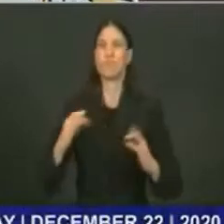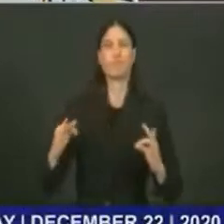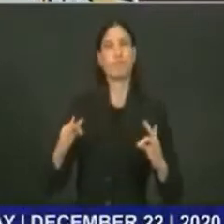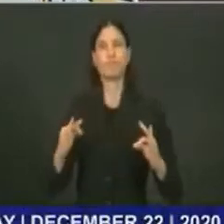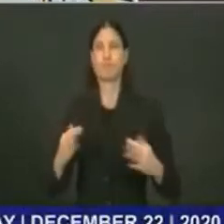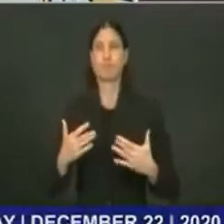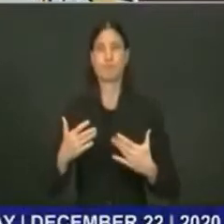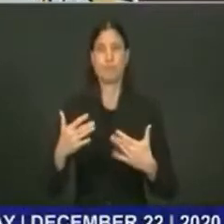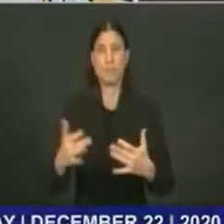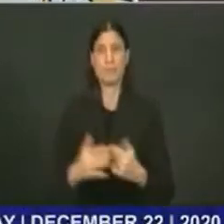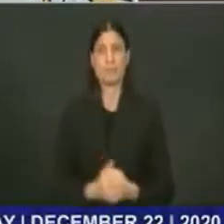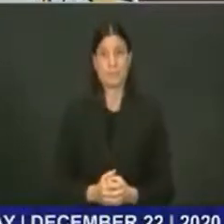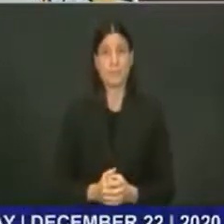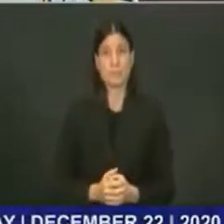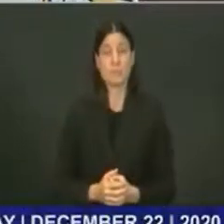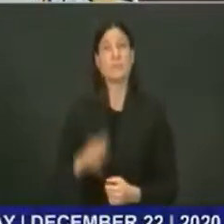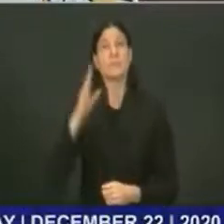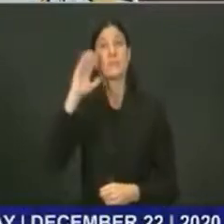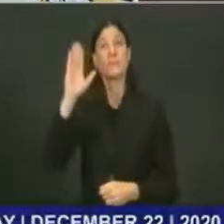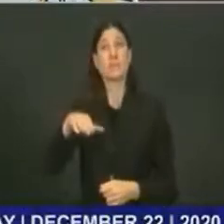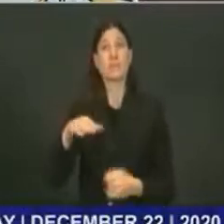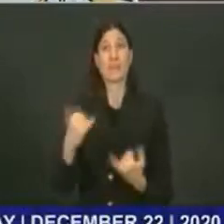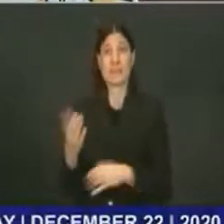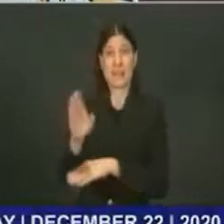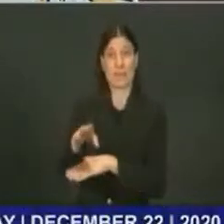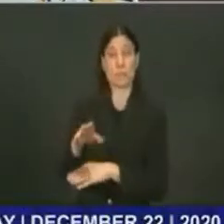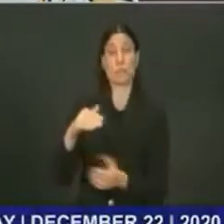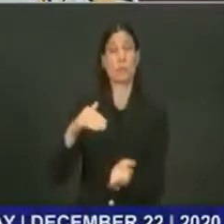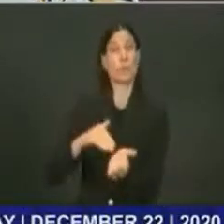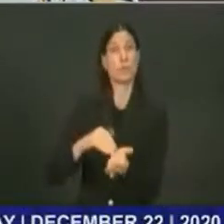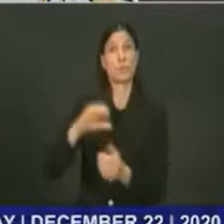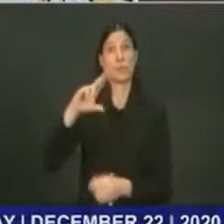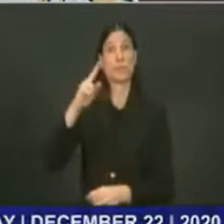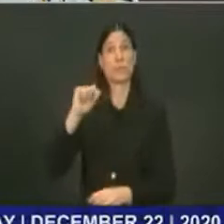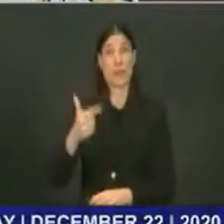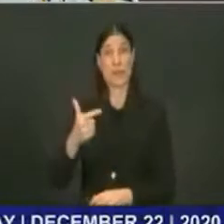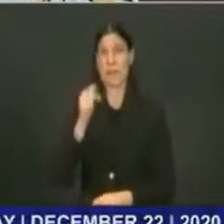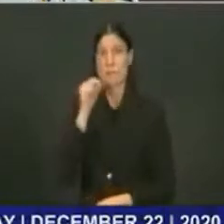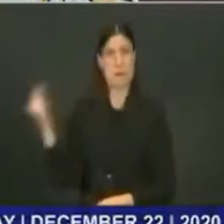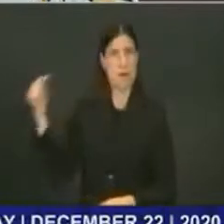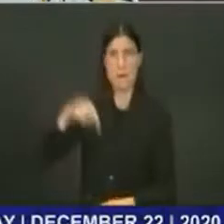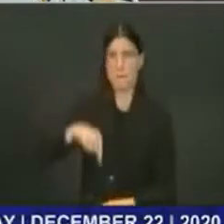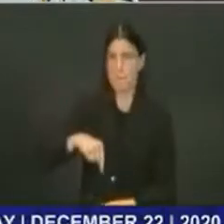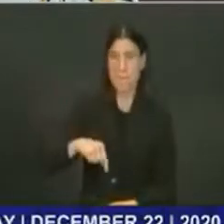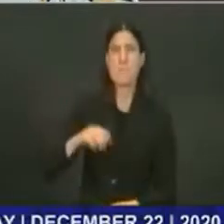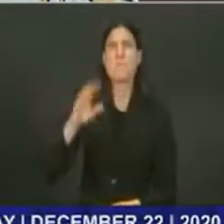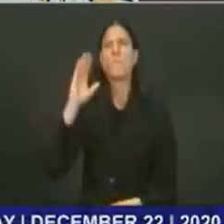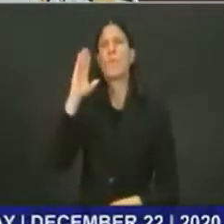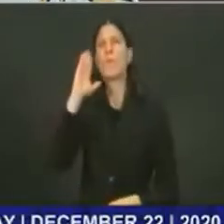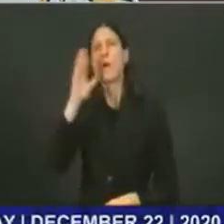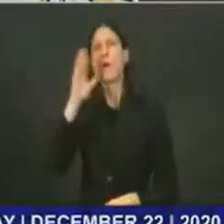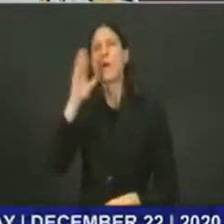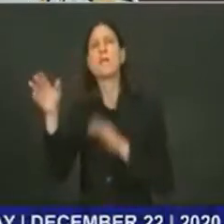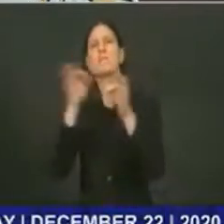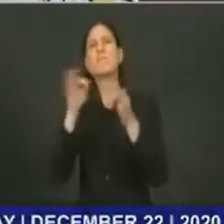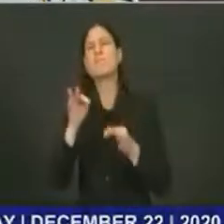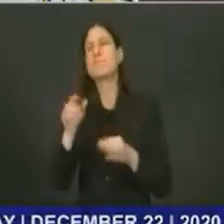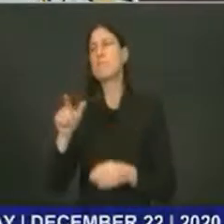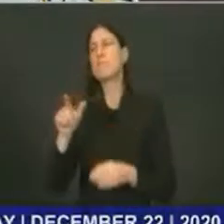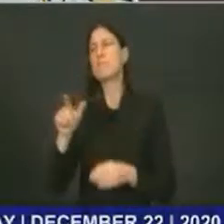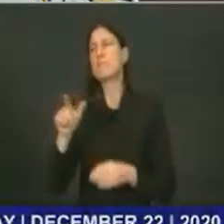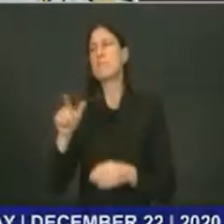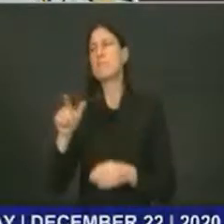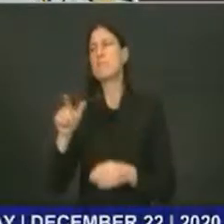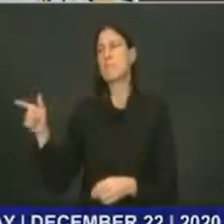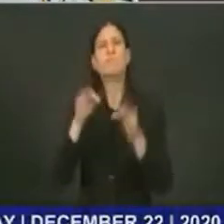with us this afternoon. He's going to be our regular person to update us on the vaccine, but today Dr. Alexander-Scott will go ahead and